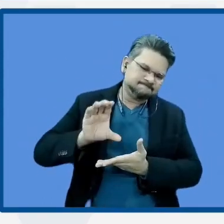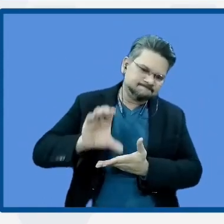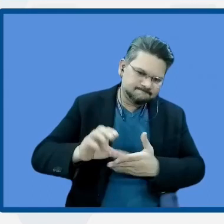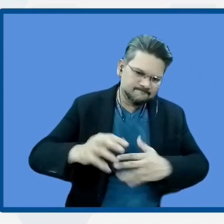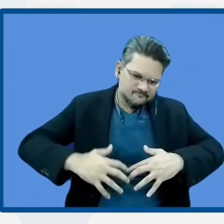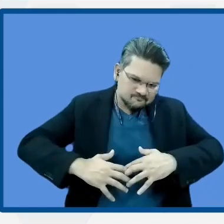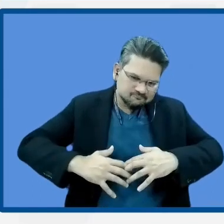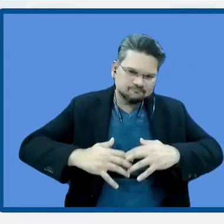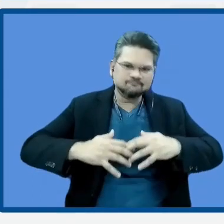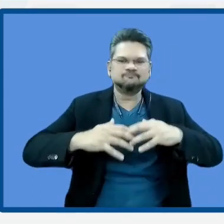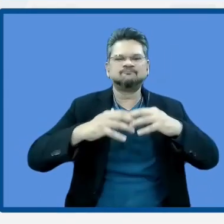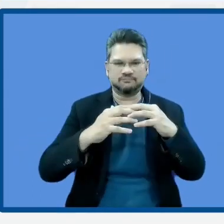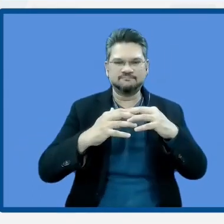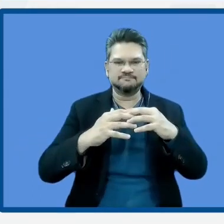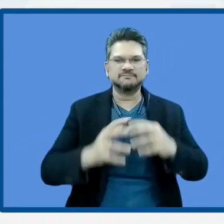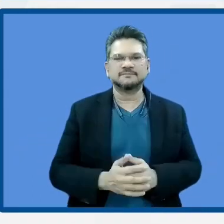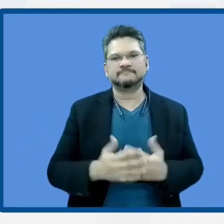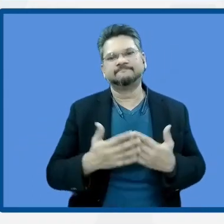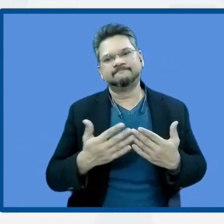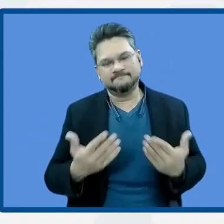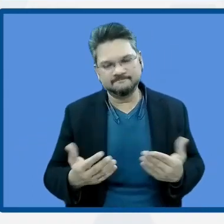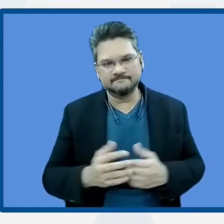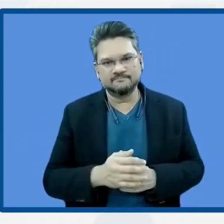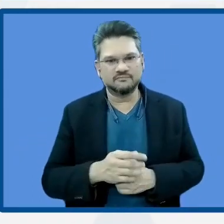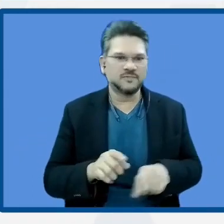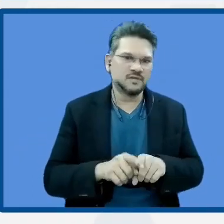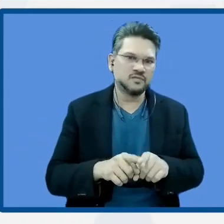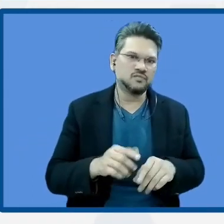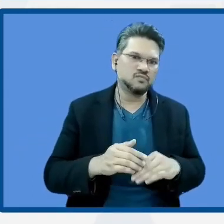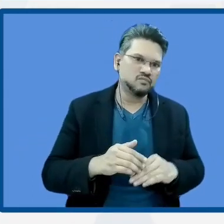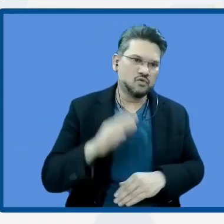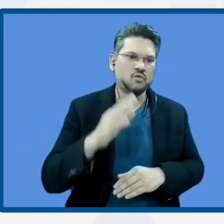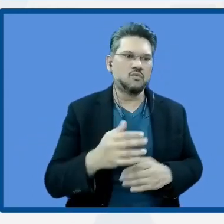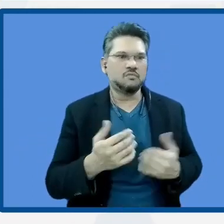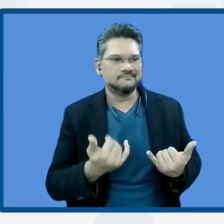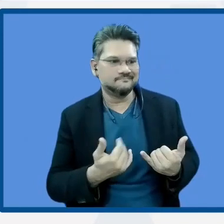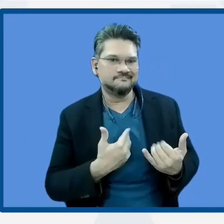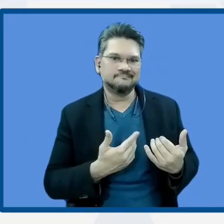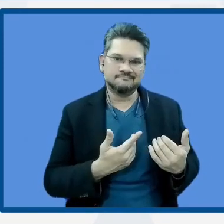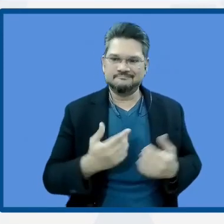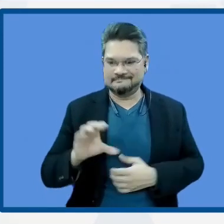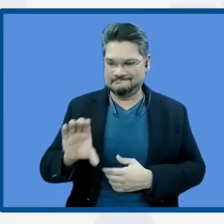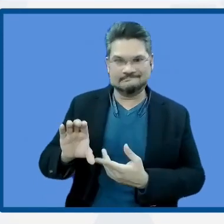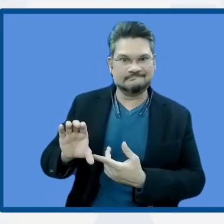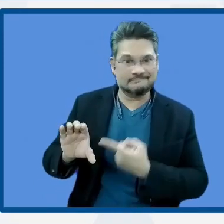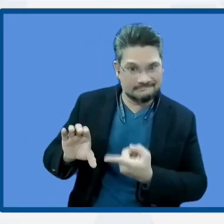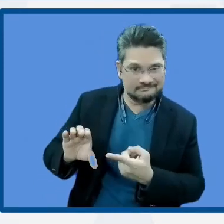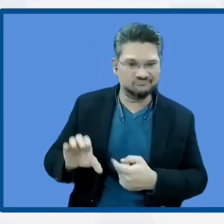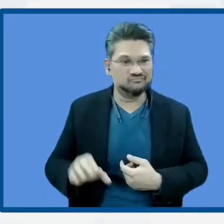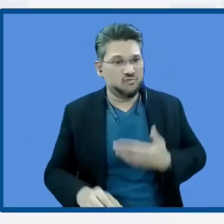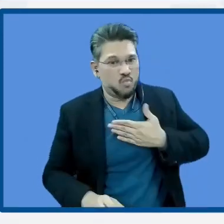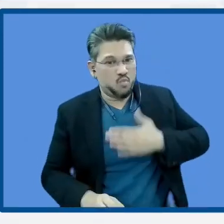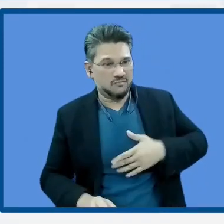twofold proportion between what is there and what is needed. This is again